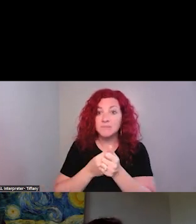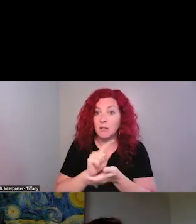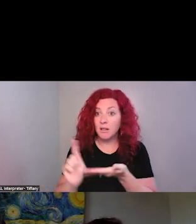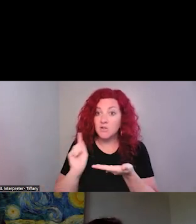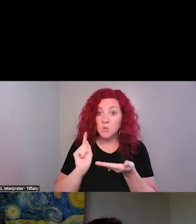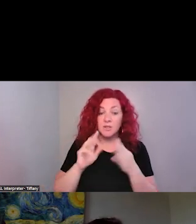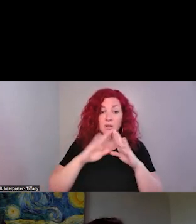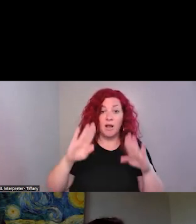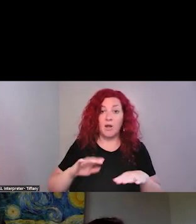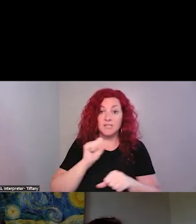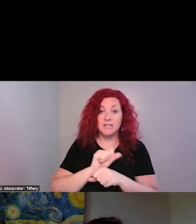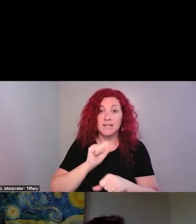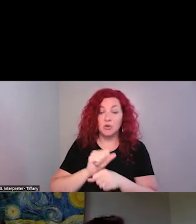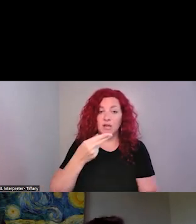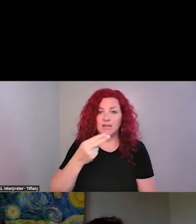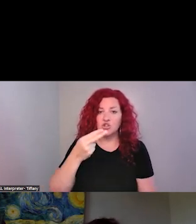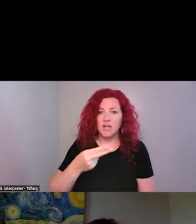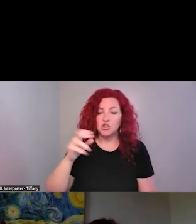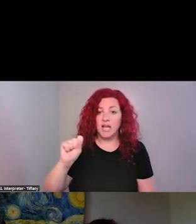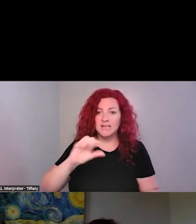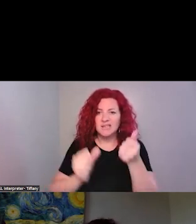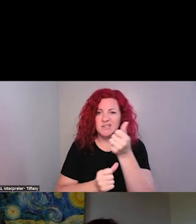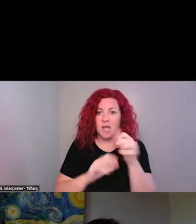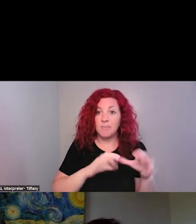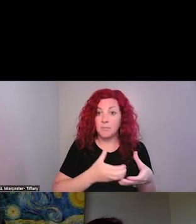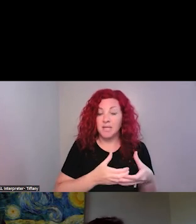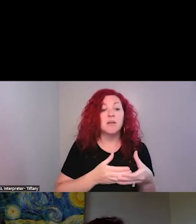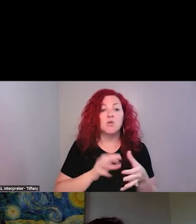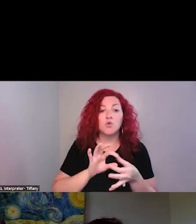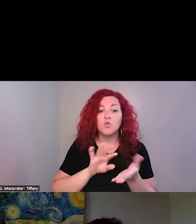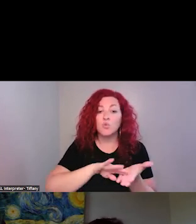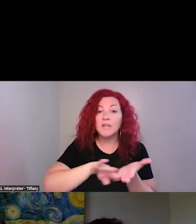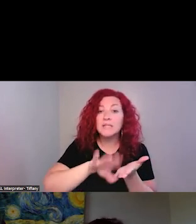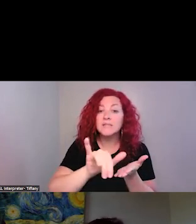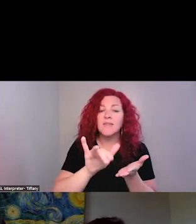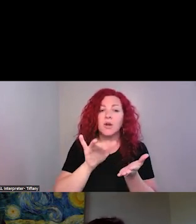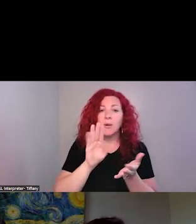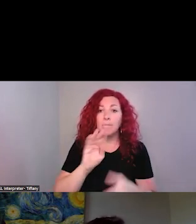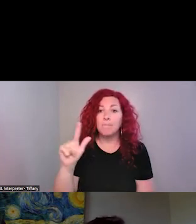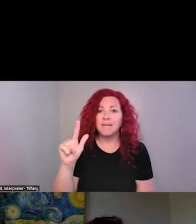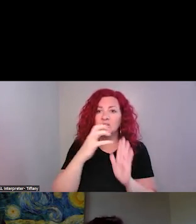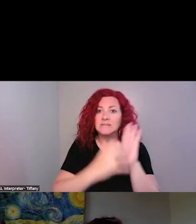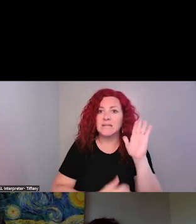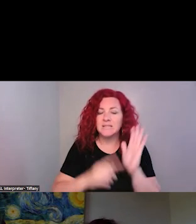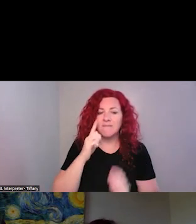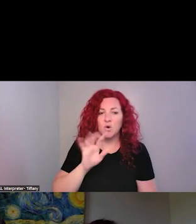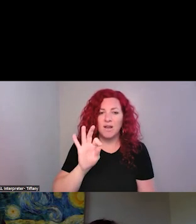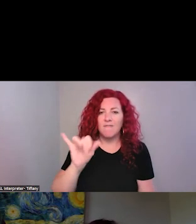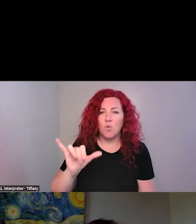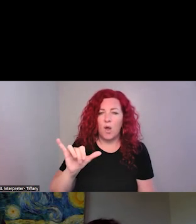House Labor HHS subcommittee released their bill text for the FY23 appropriations